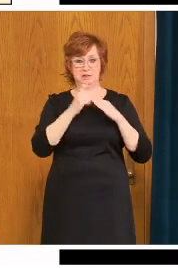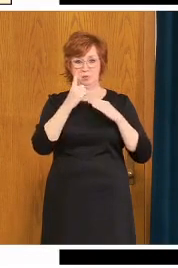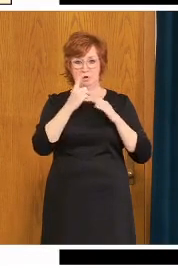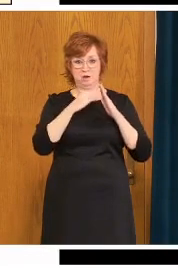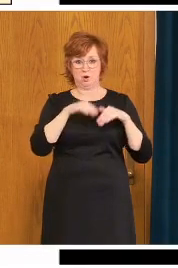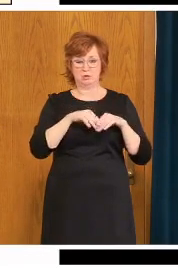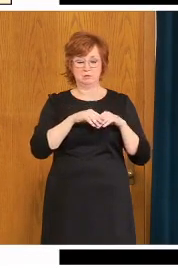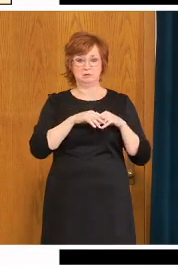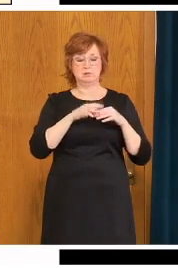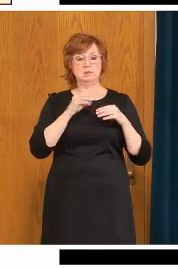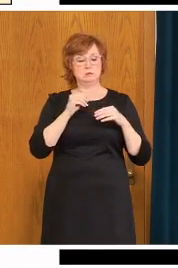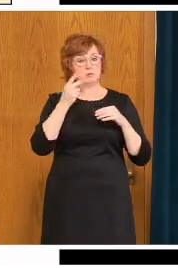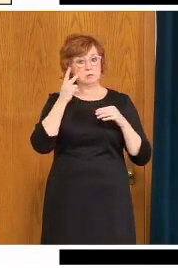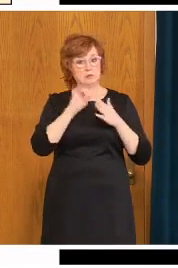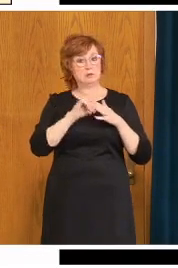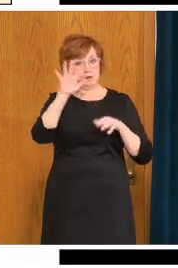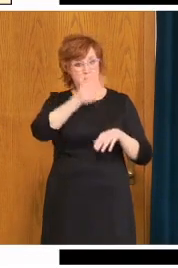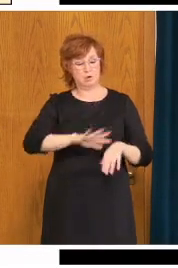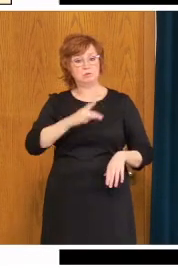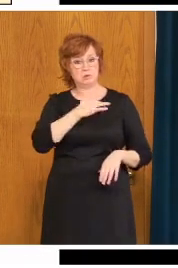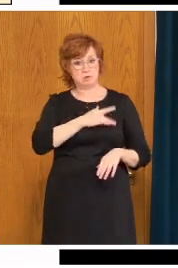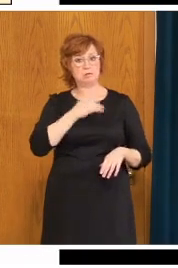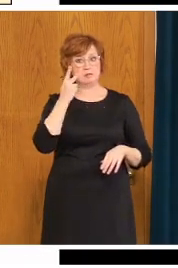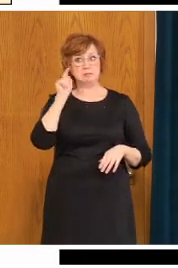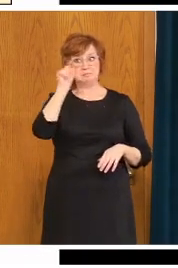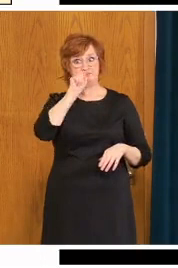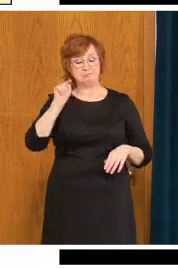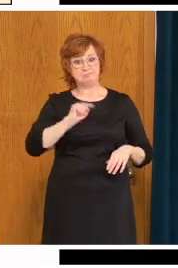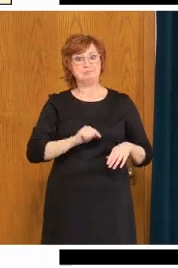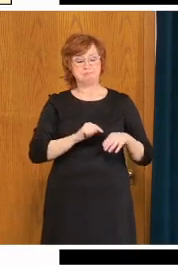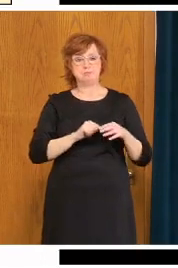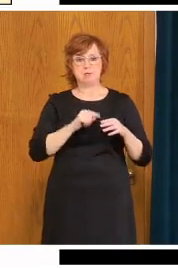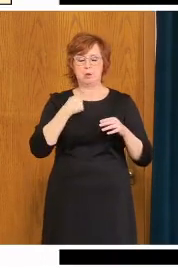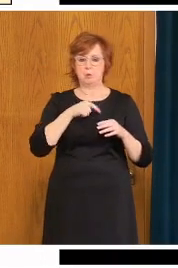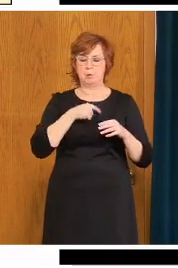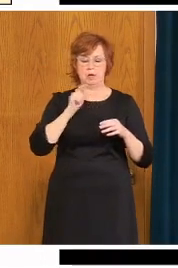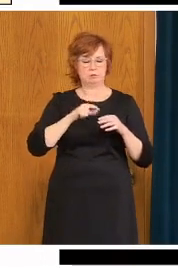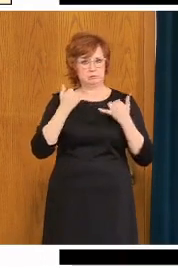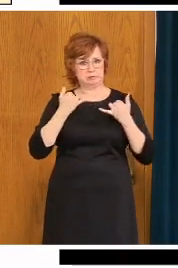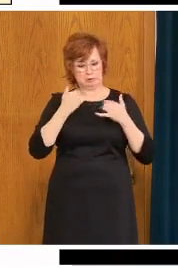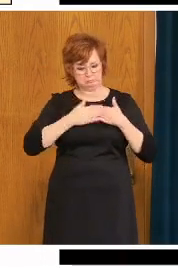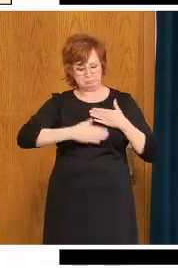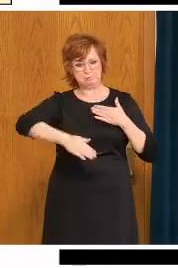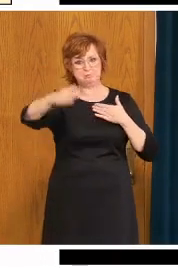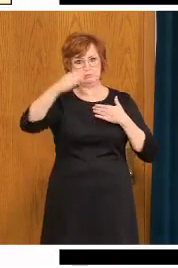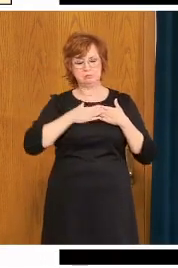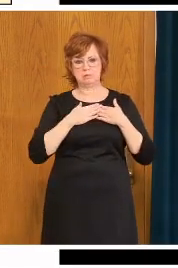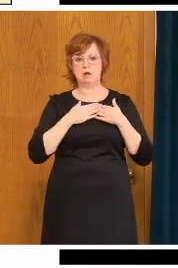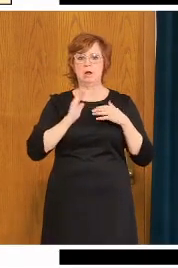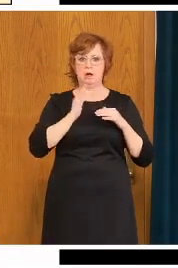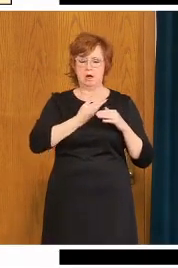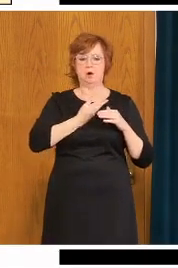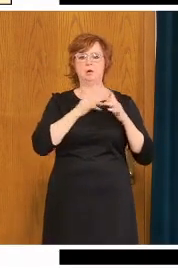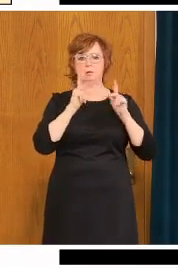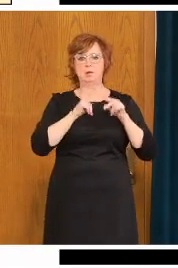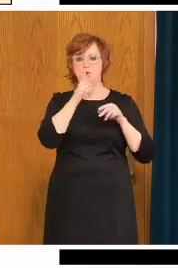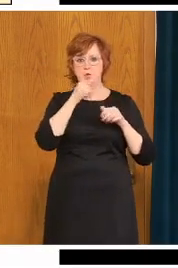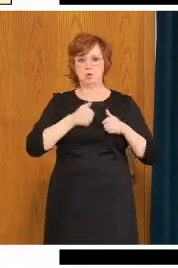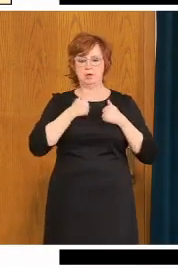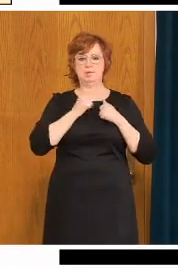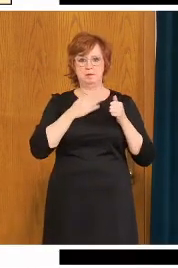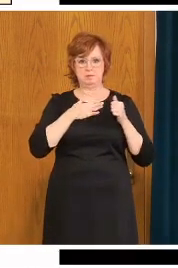from today onwards, we are recommending that we do have to stick to our own household indoors, and that's what